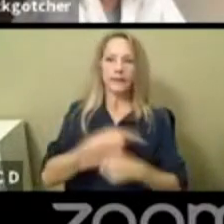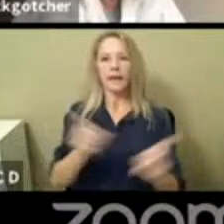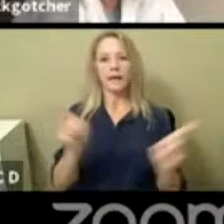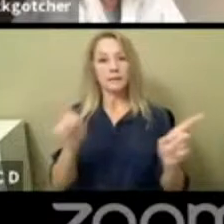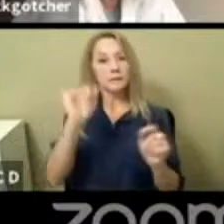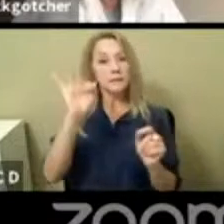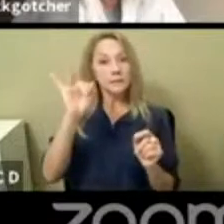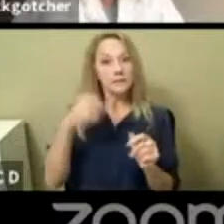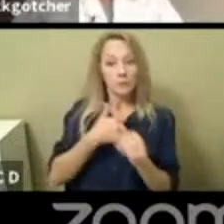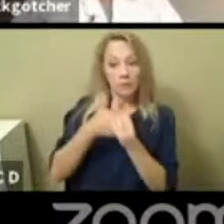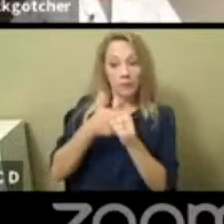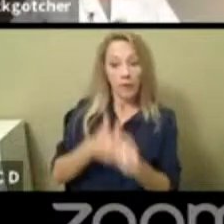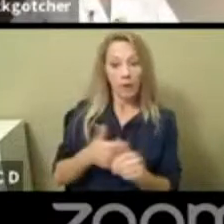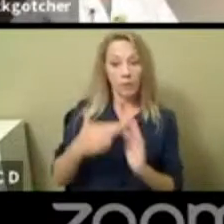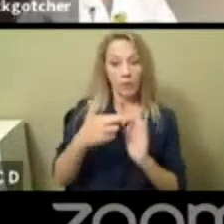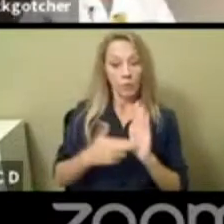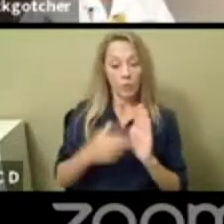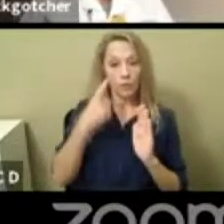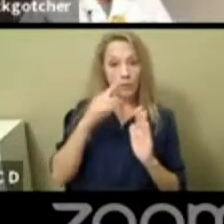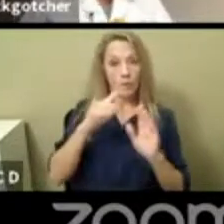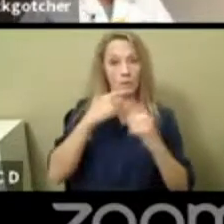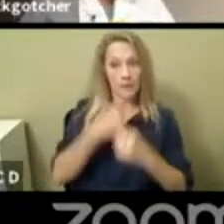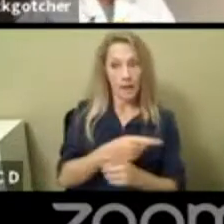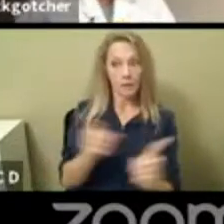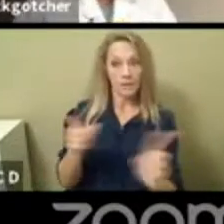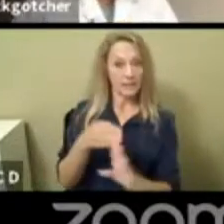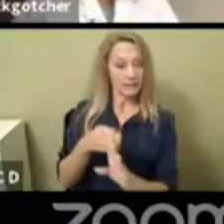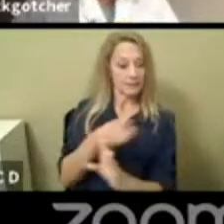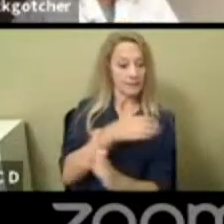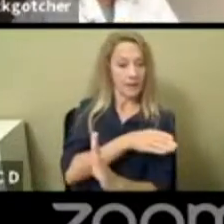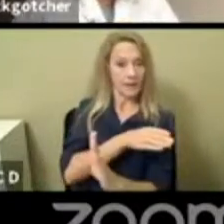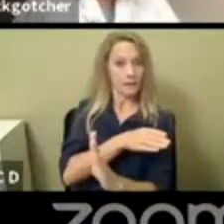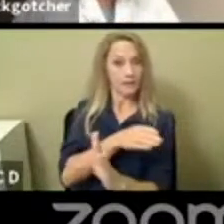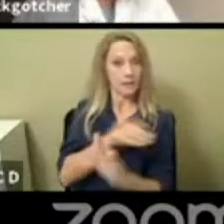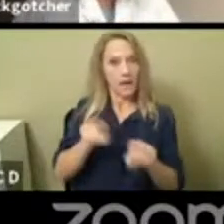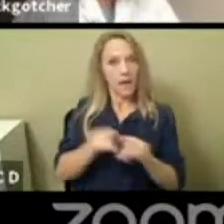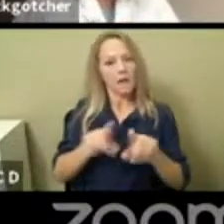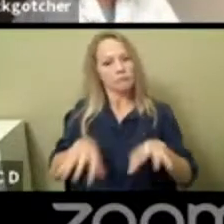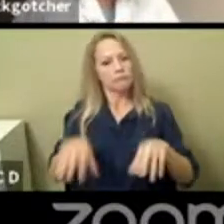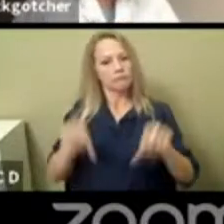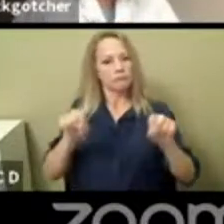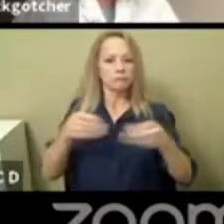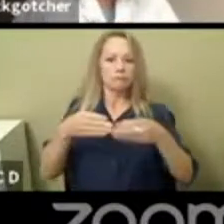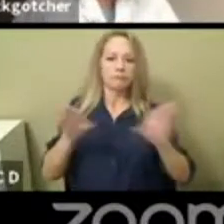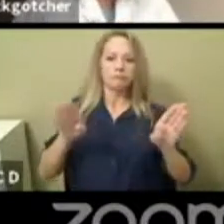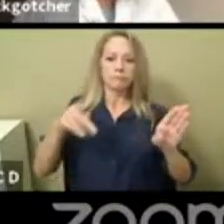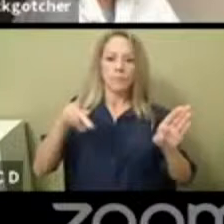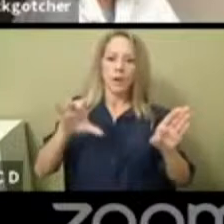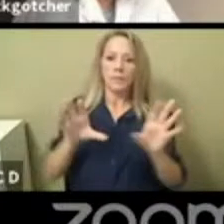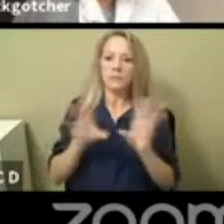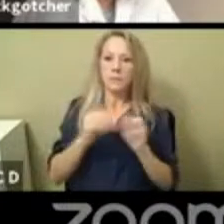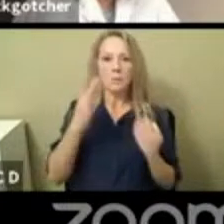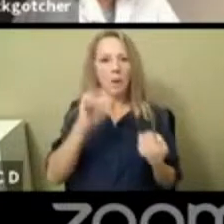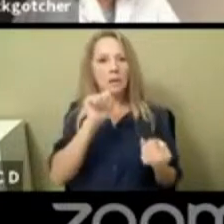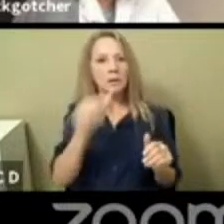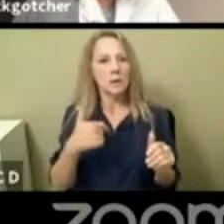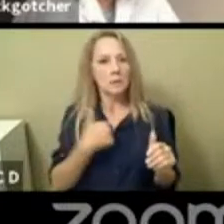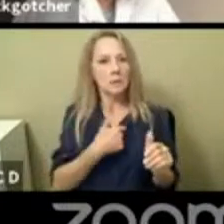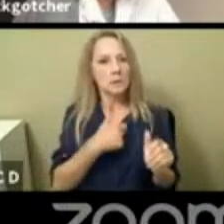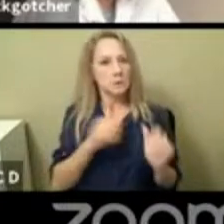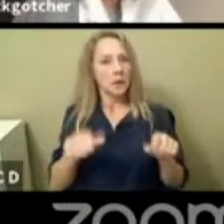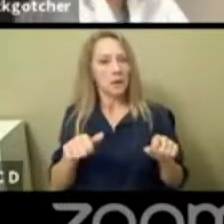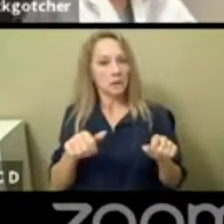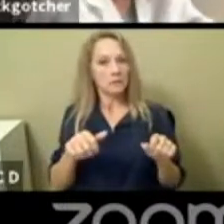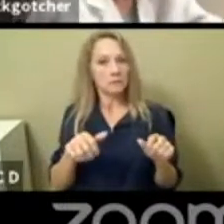the rules for announcing it in advance as a public meeting, why can't we do that? If there's